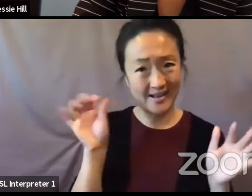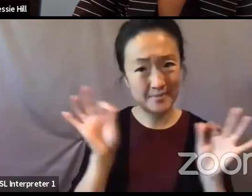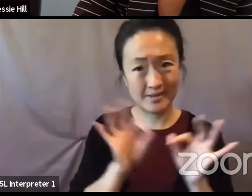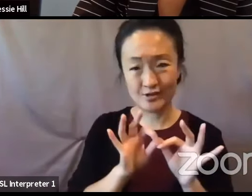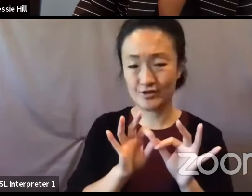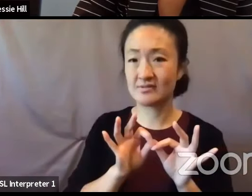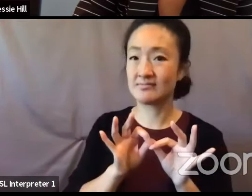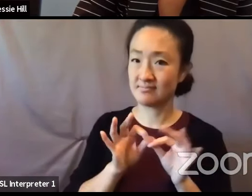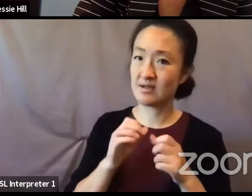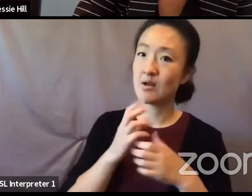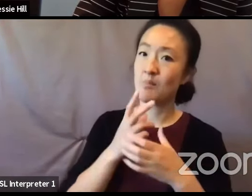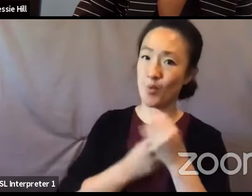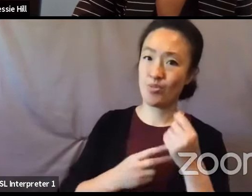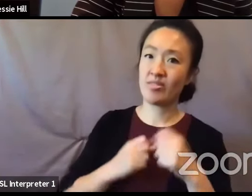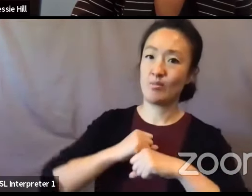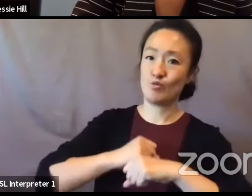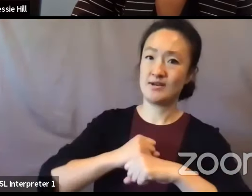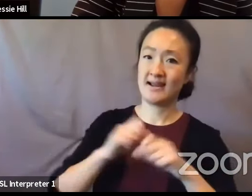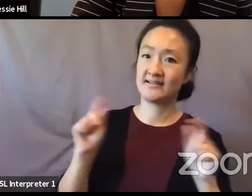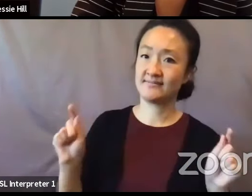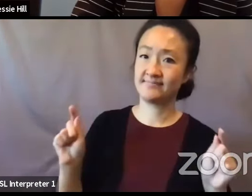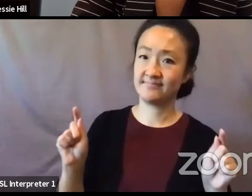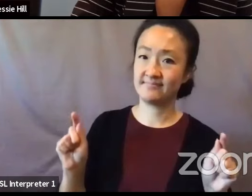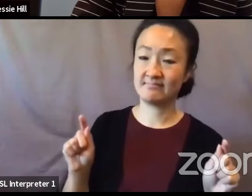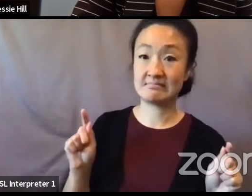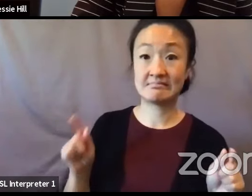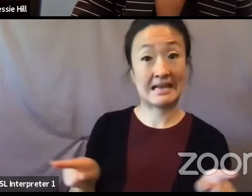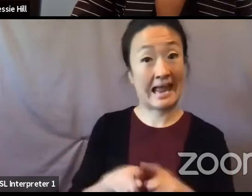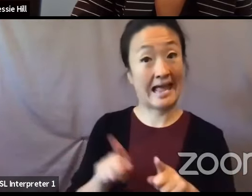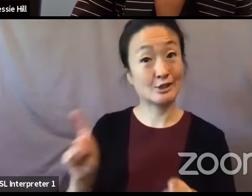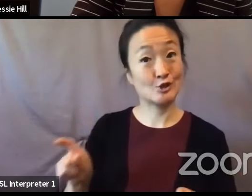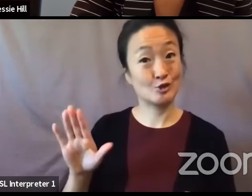It's protected either way, as it should be, in my view.